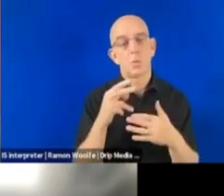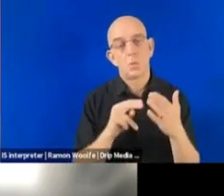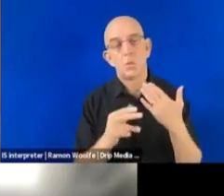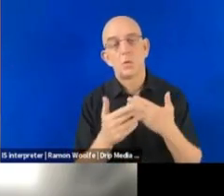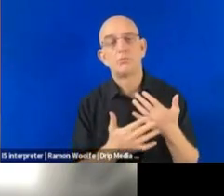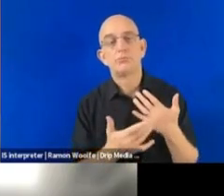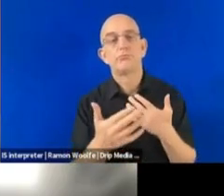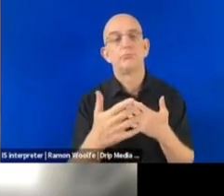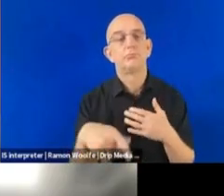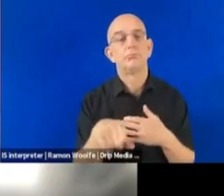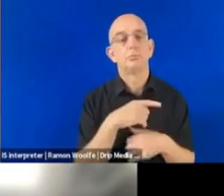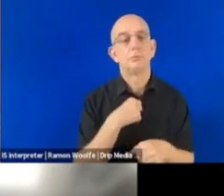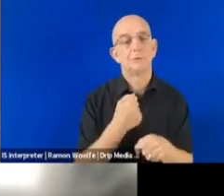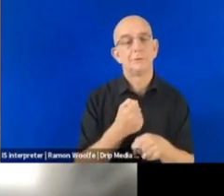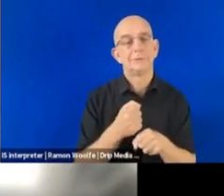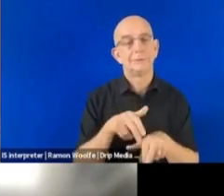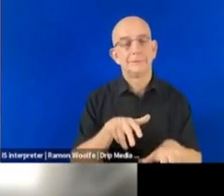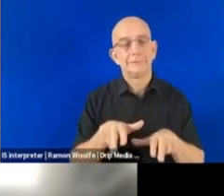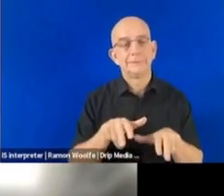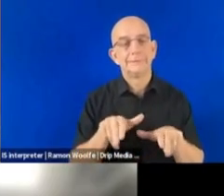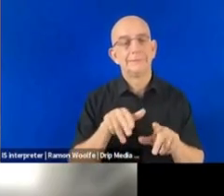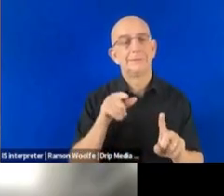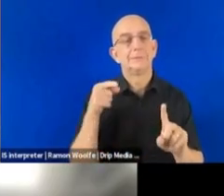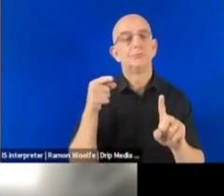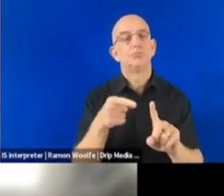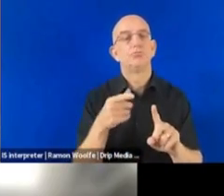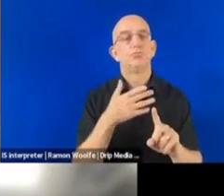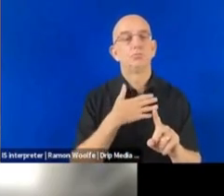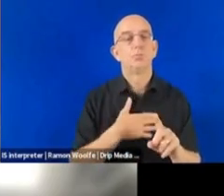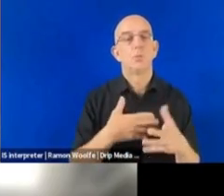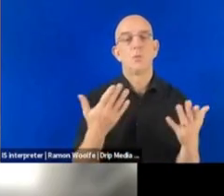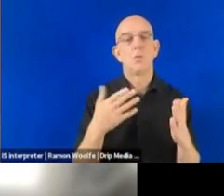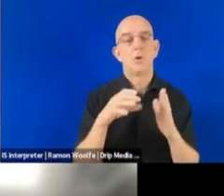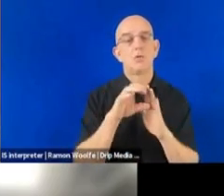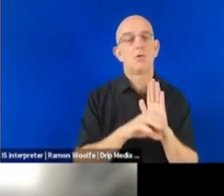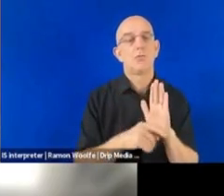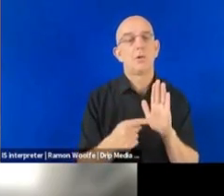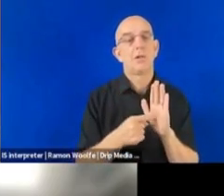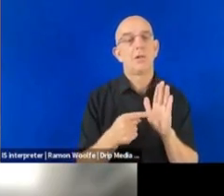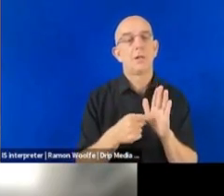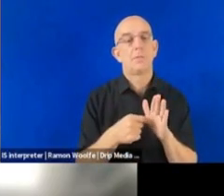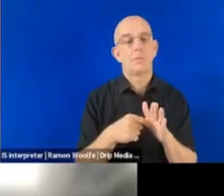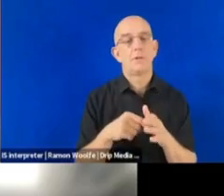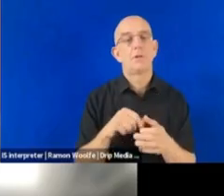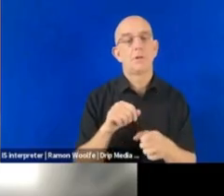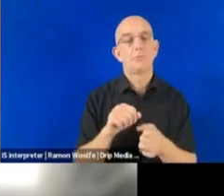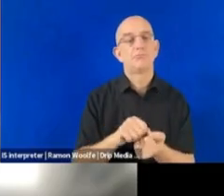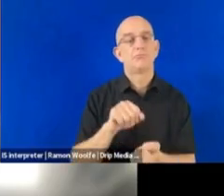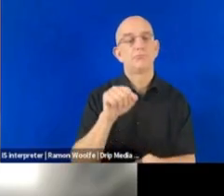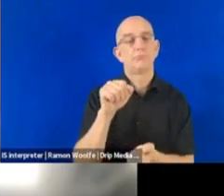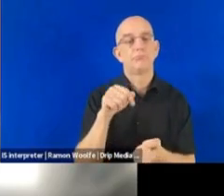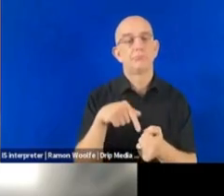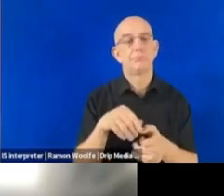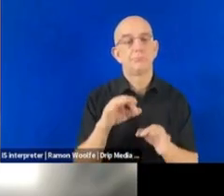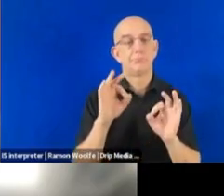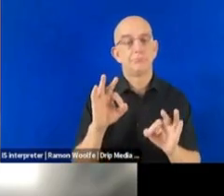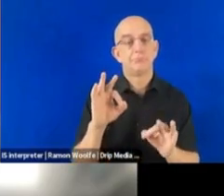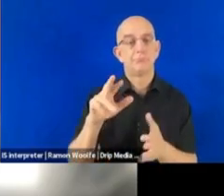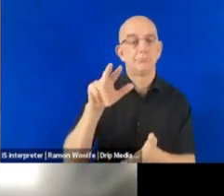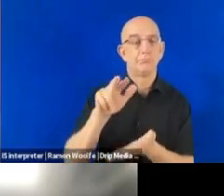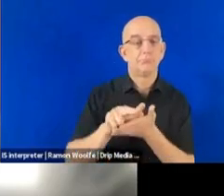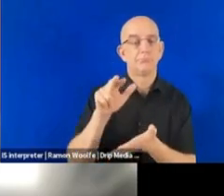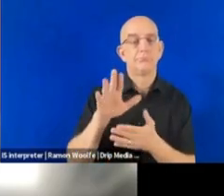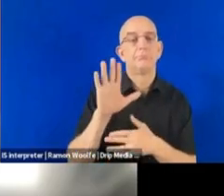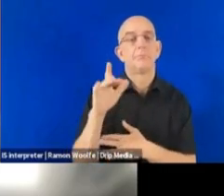further plans to basically develop a degree course in social protection, building on the same institutional process,